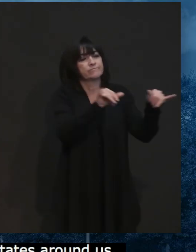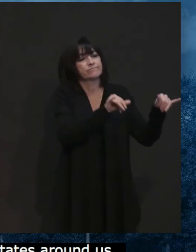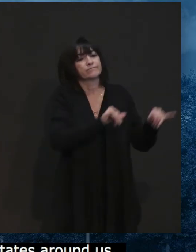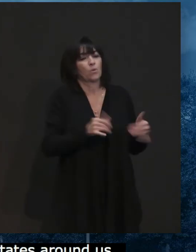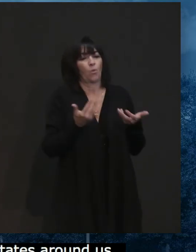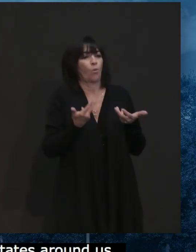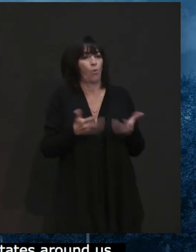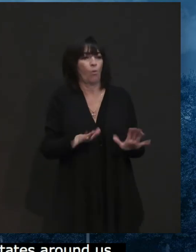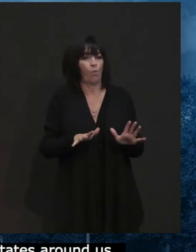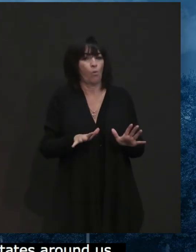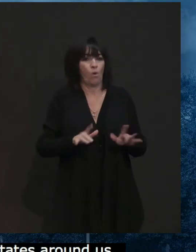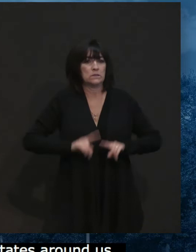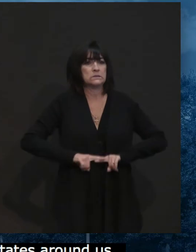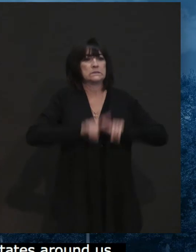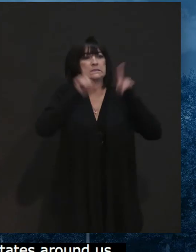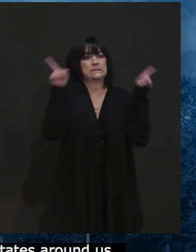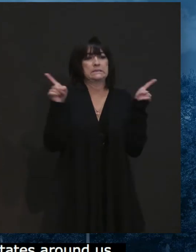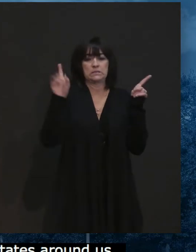create